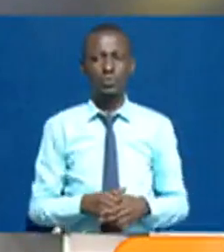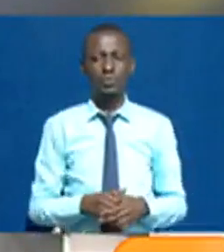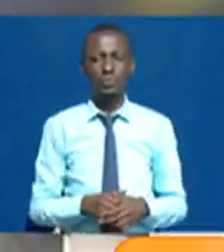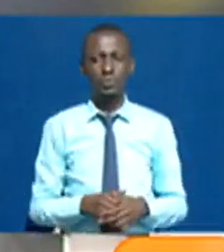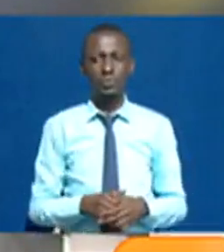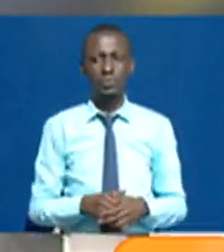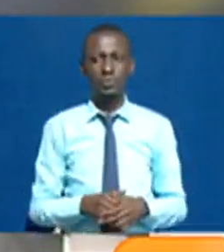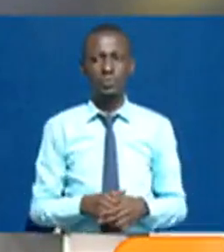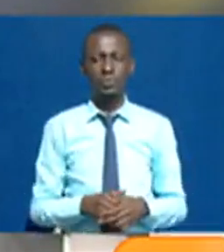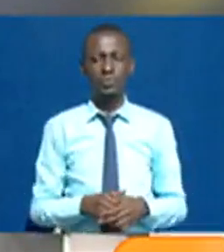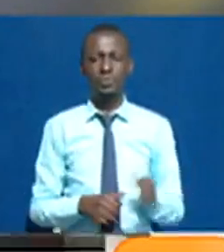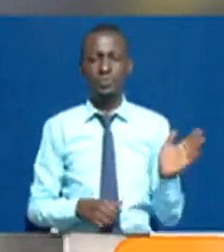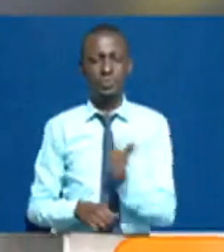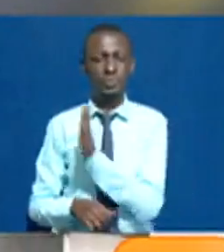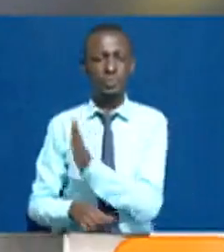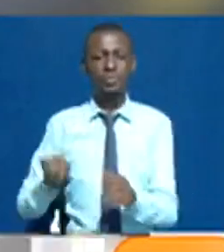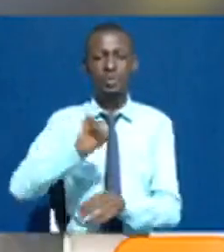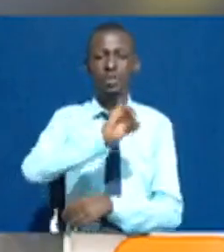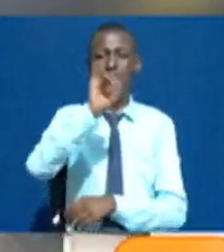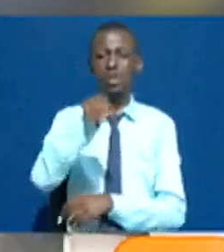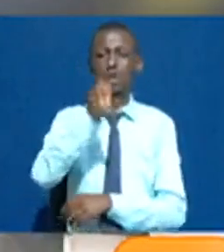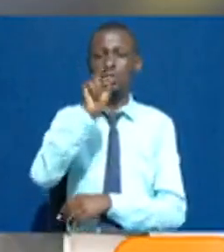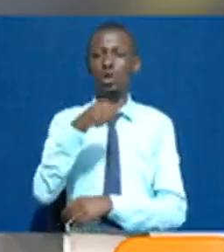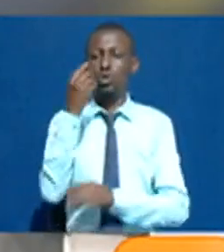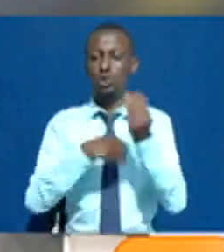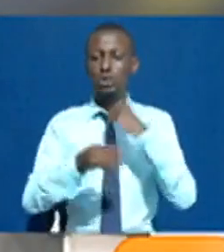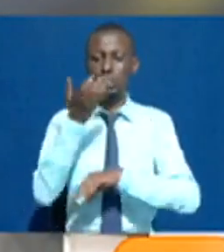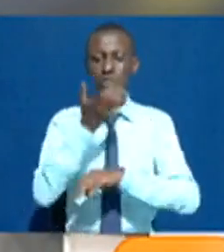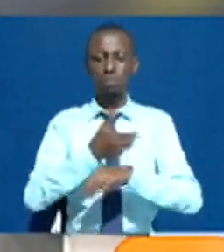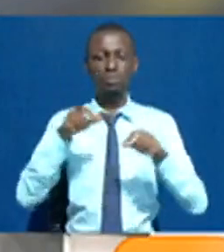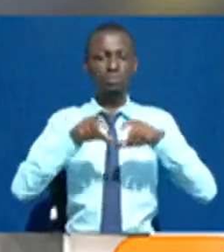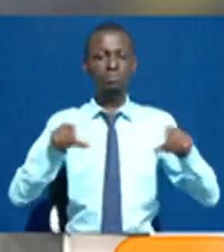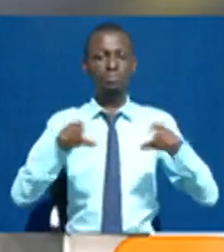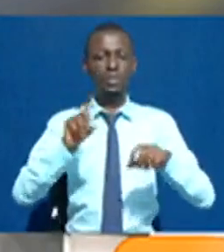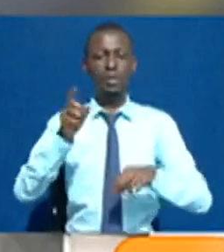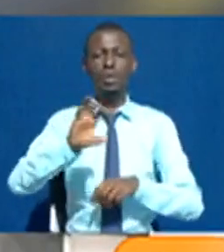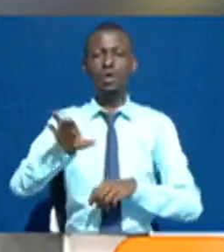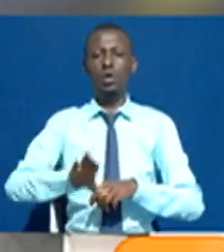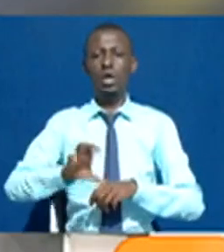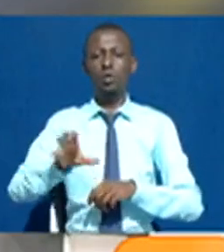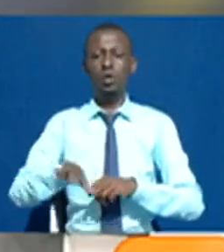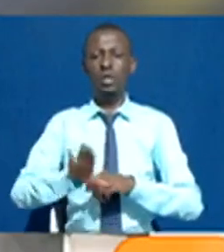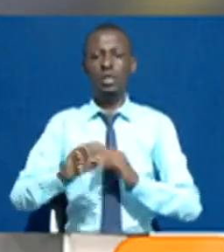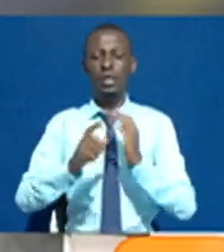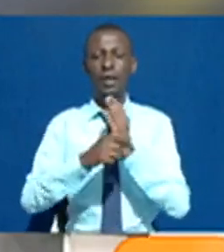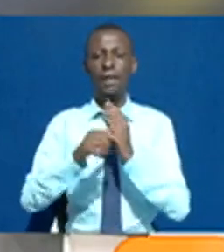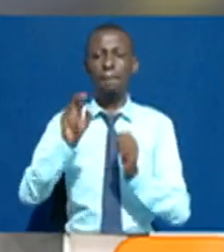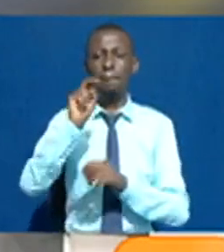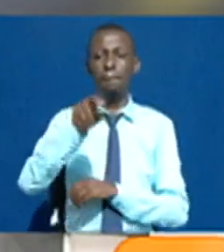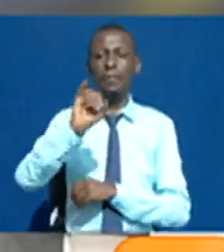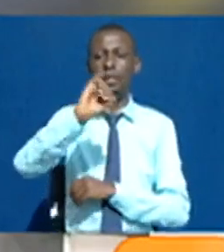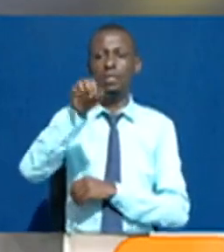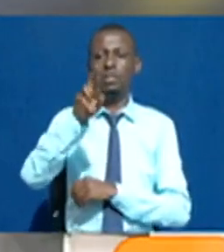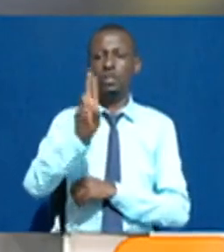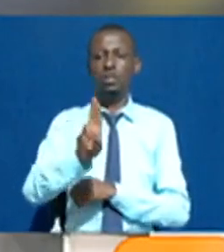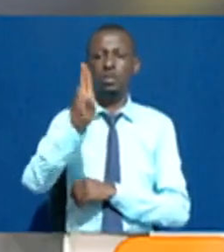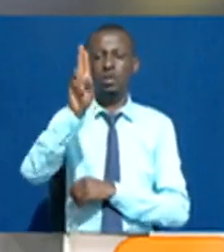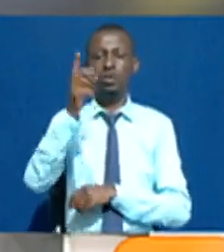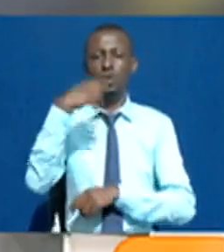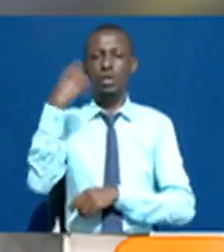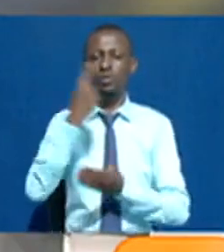John Mwangi, a scrap metal dealer from Njiru, Nairobi County, is the Shabiki Weekly Jackpot